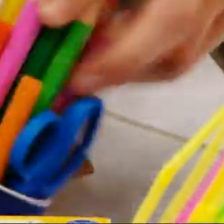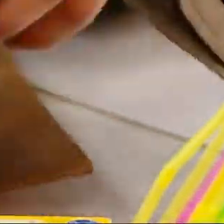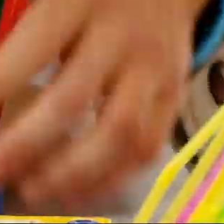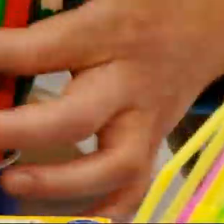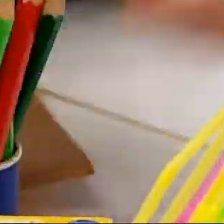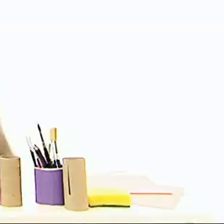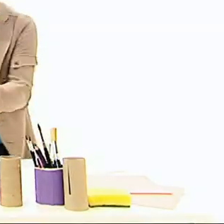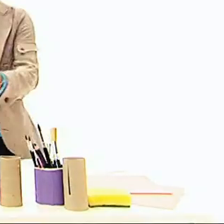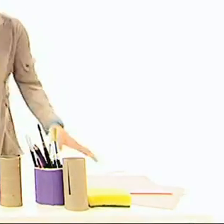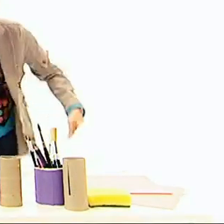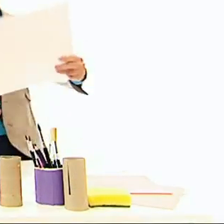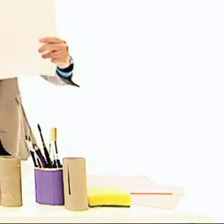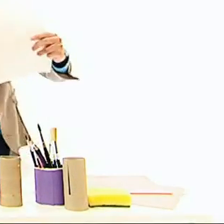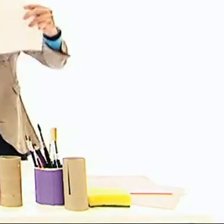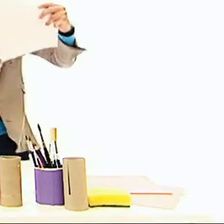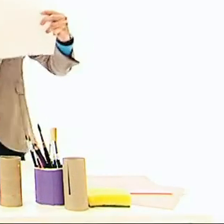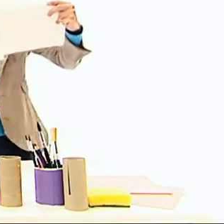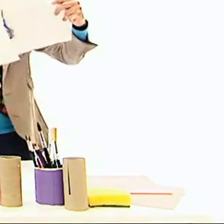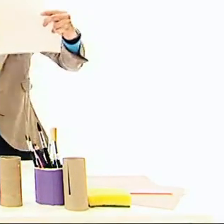Mr. Maker!